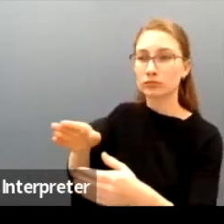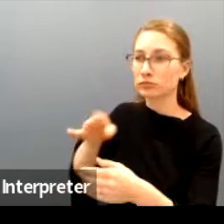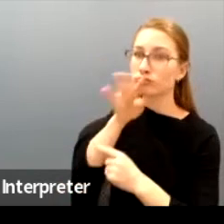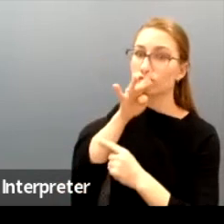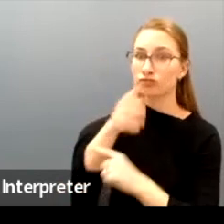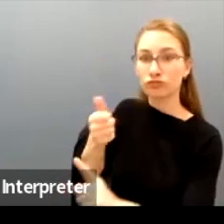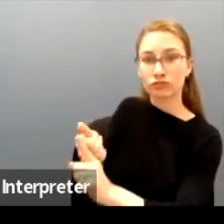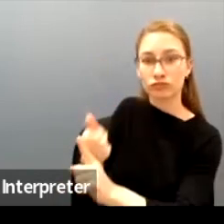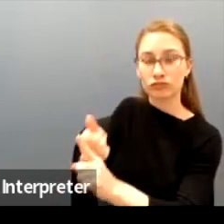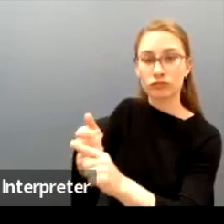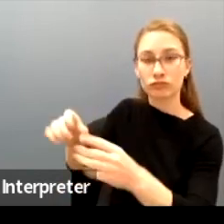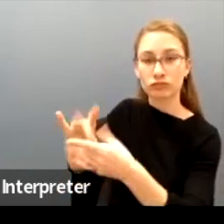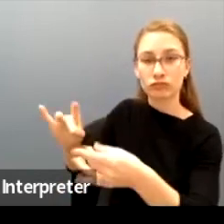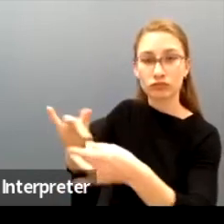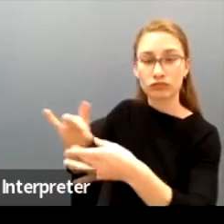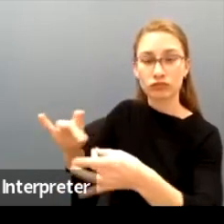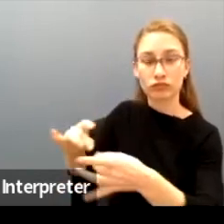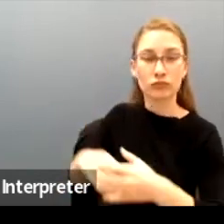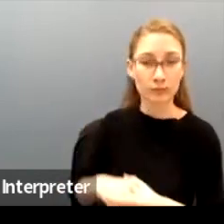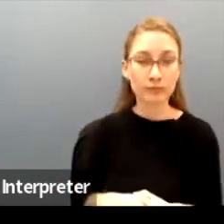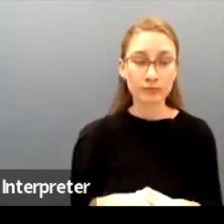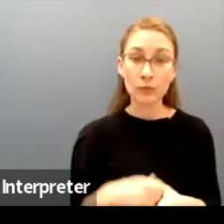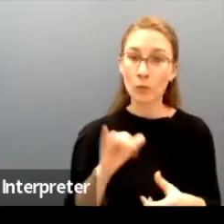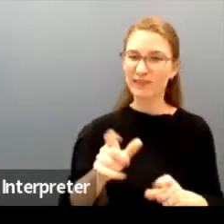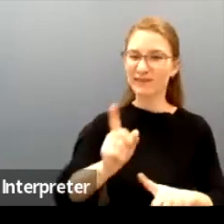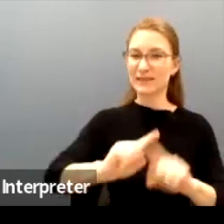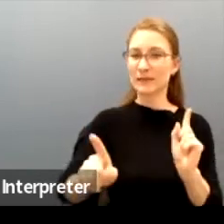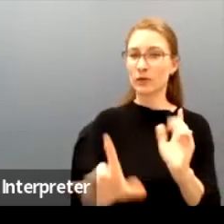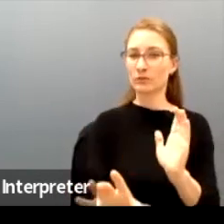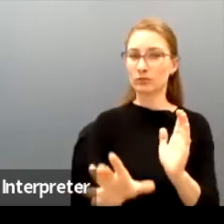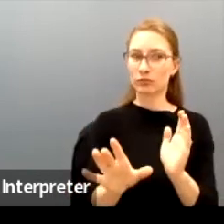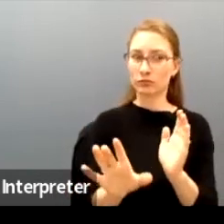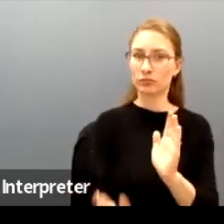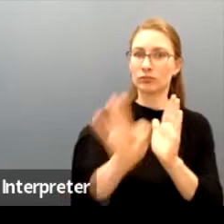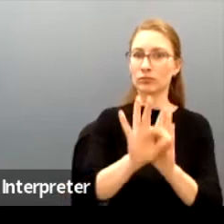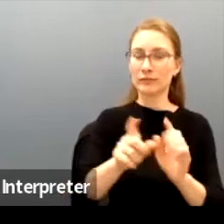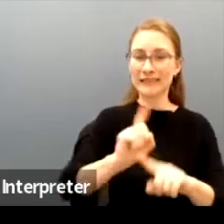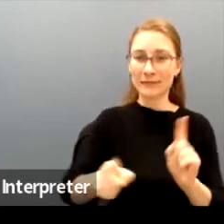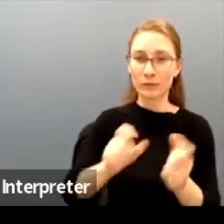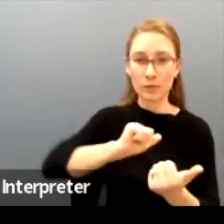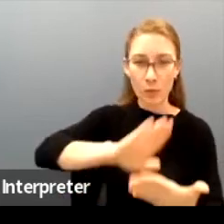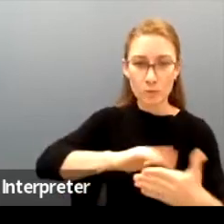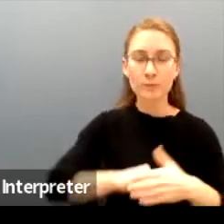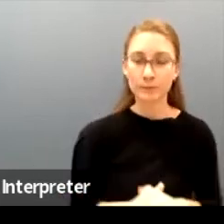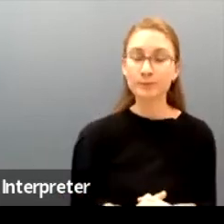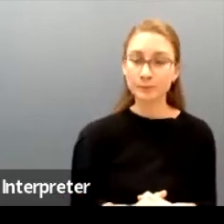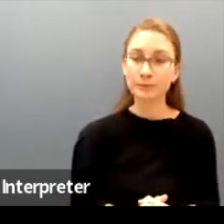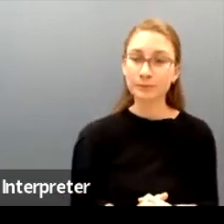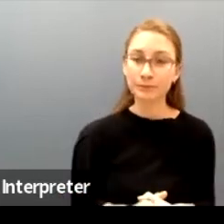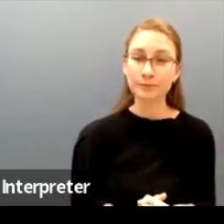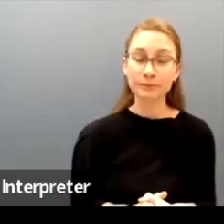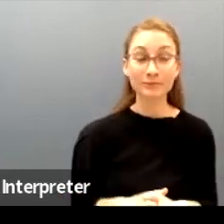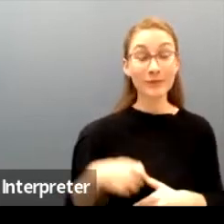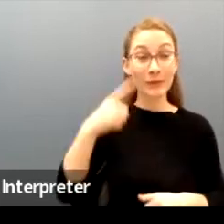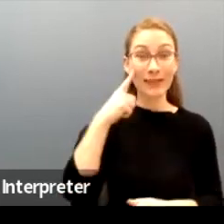different modality, a different way for individuals to communicate. I think it's great, and